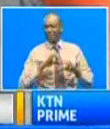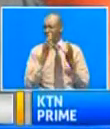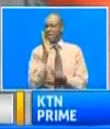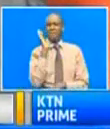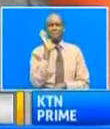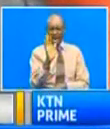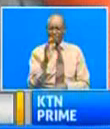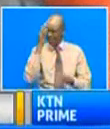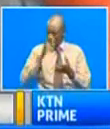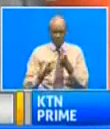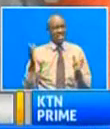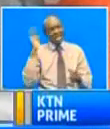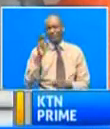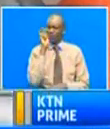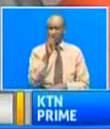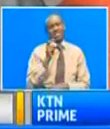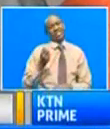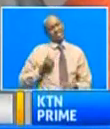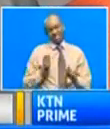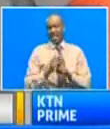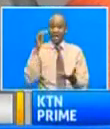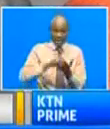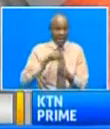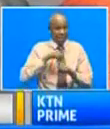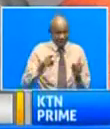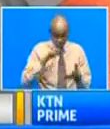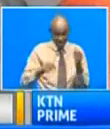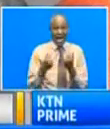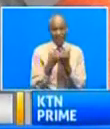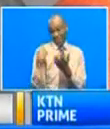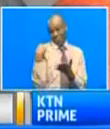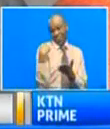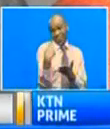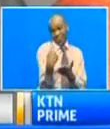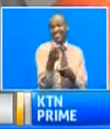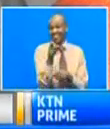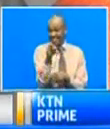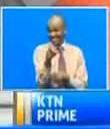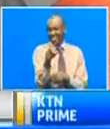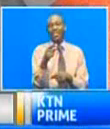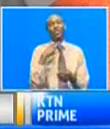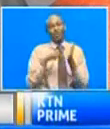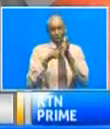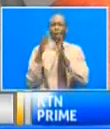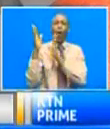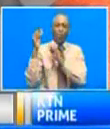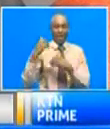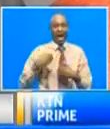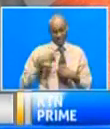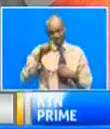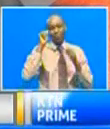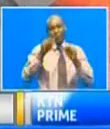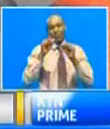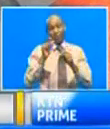family believed they may never see her alive again. But with the latest developments in this case, there's a renewed hope that they will be